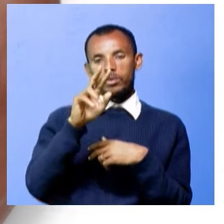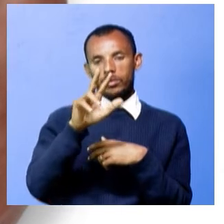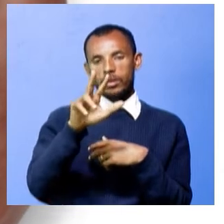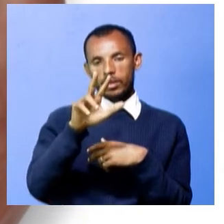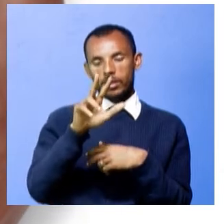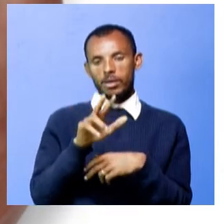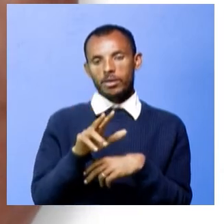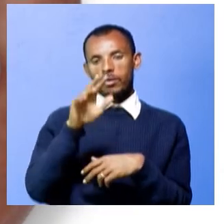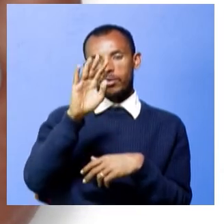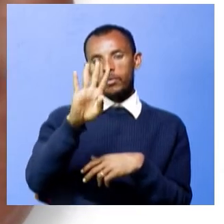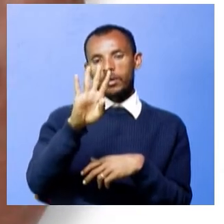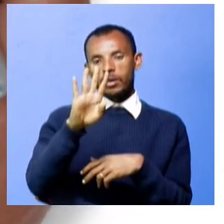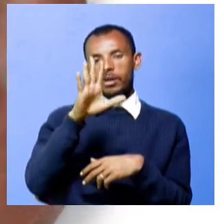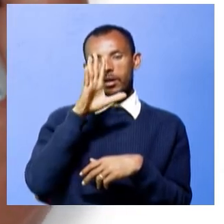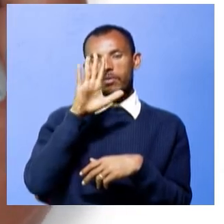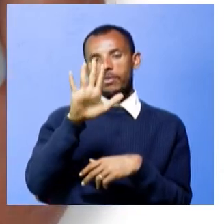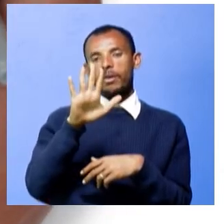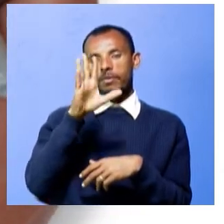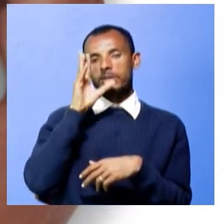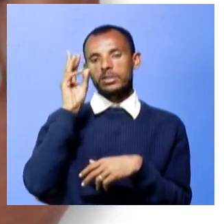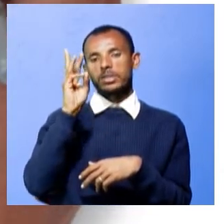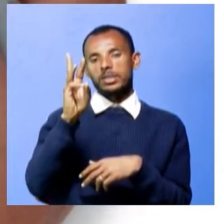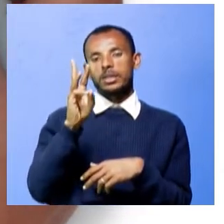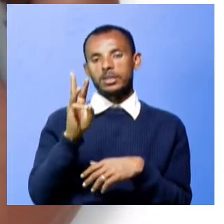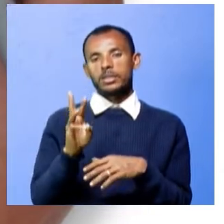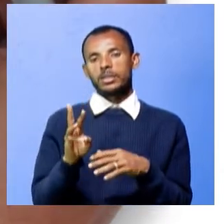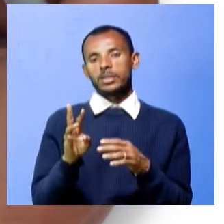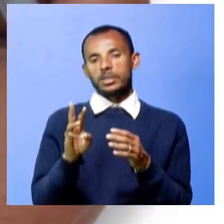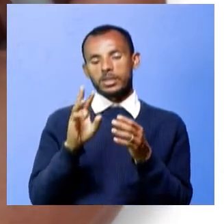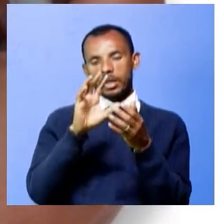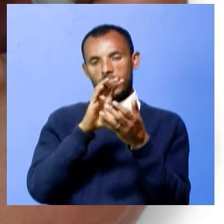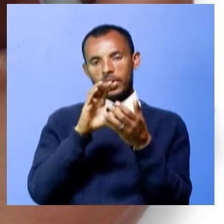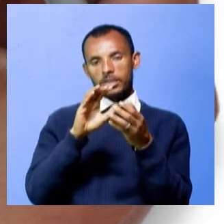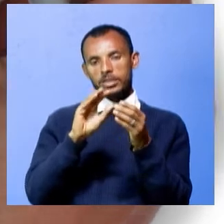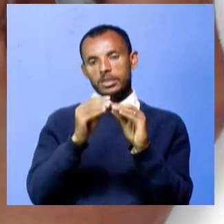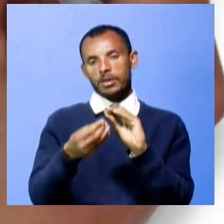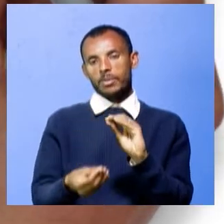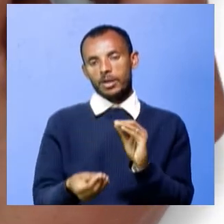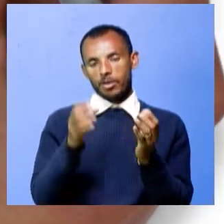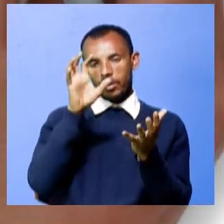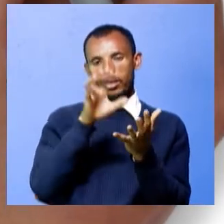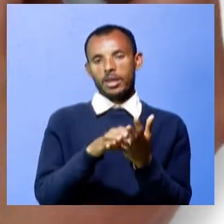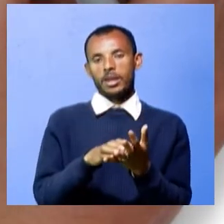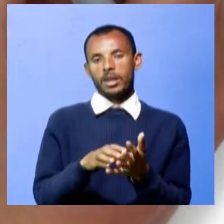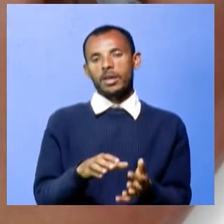3, 4, 5, 6. So the cardinal number of this set contains,